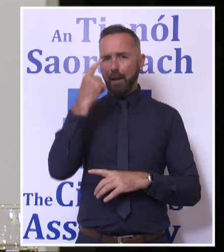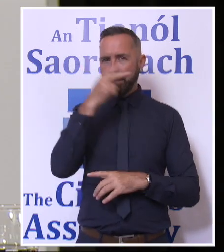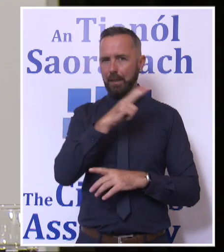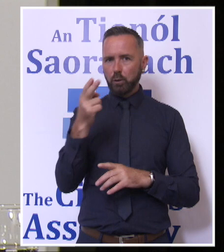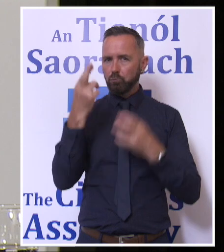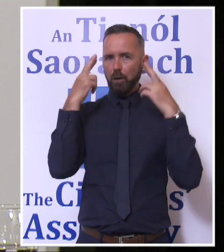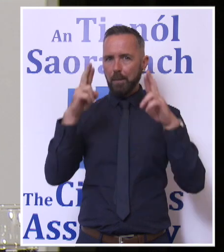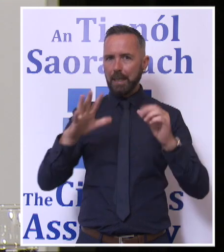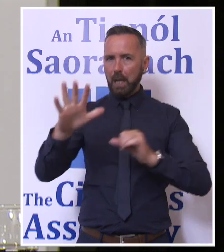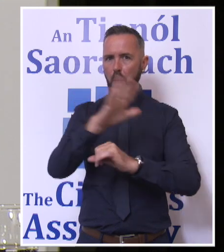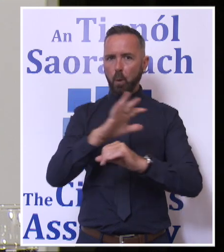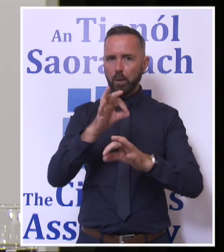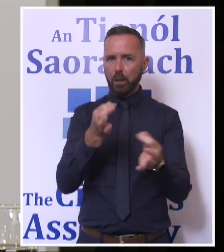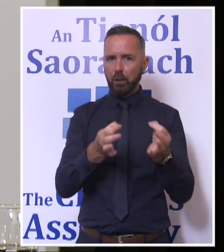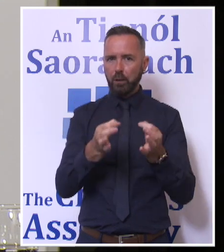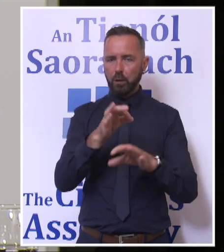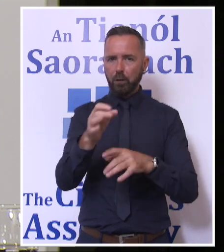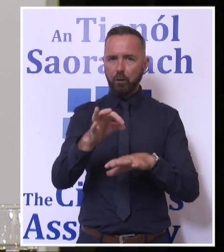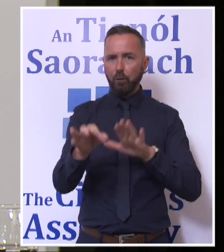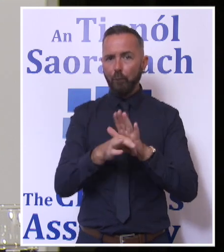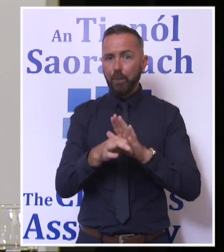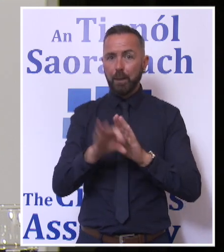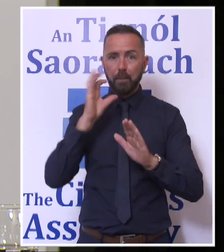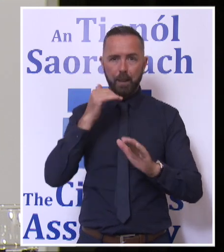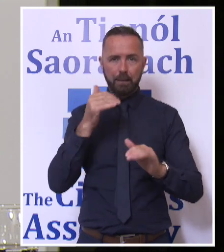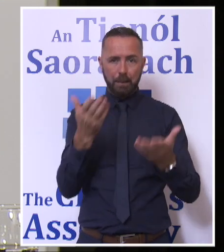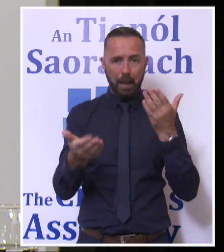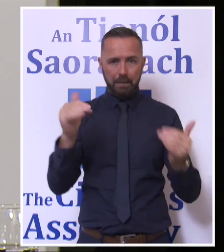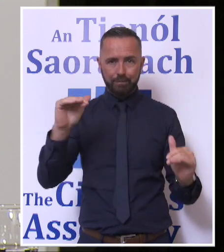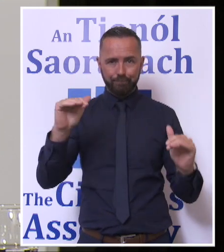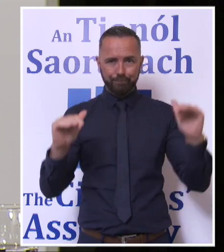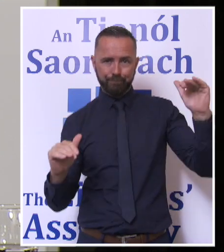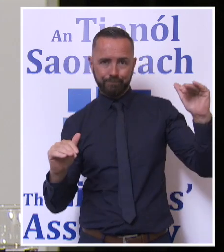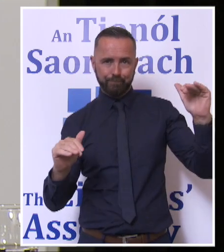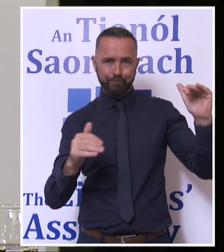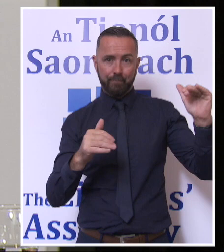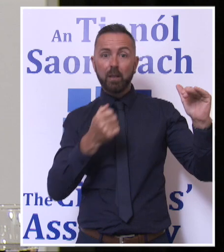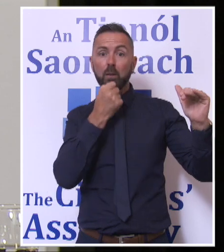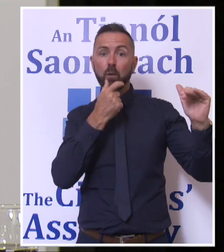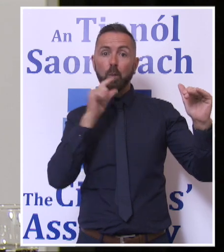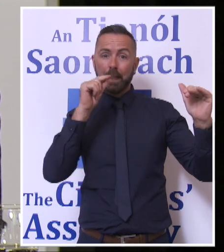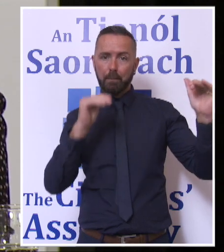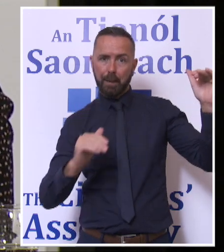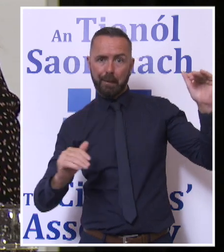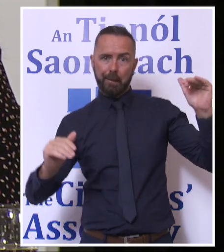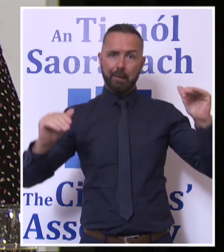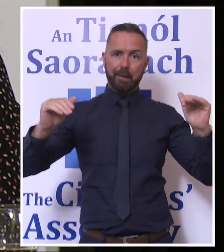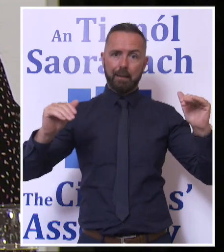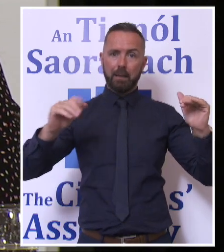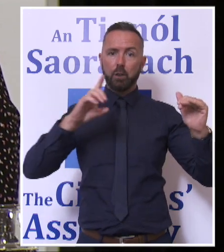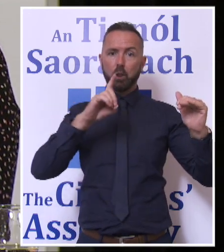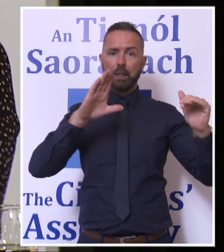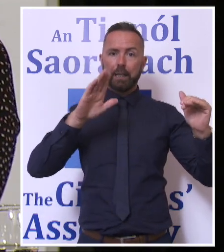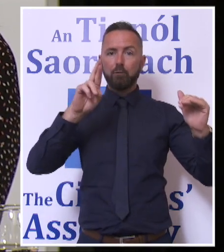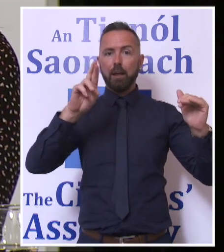still a long way to go in terms of gender balance of elected members. The Dublin authorities are a little bit ahead, and even in Dún Laoghaire-Rathdown, there was